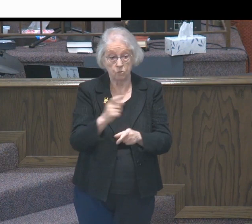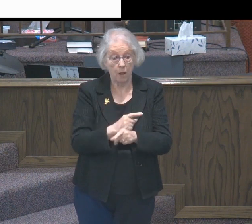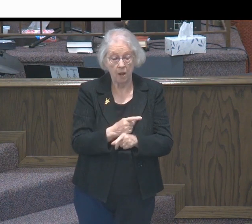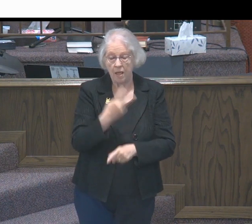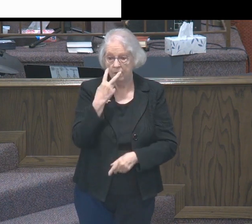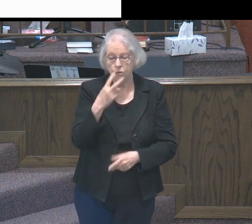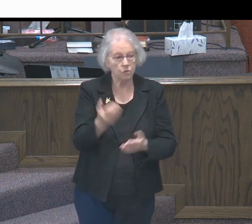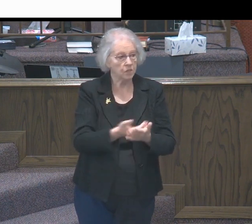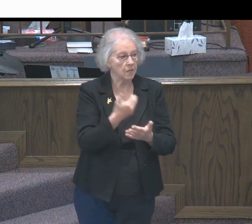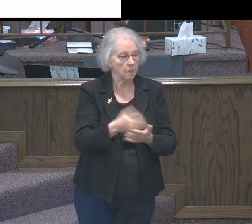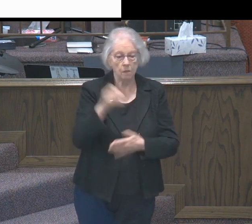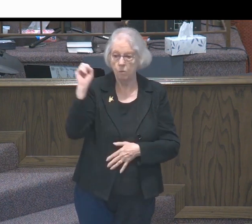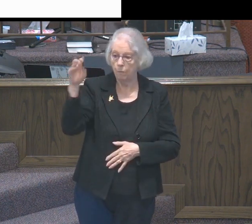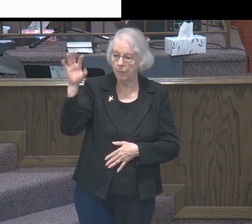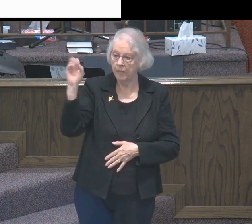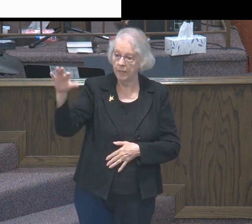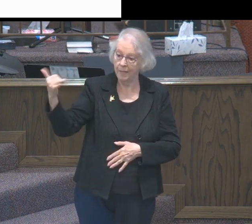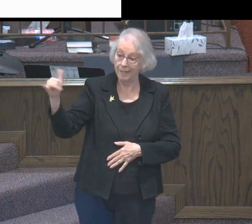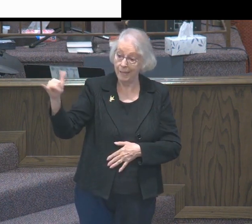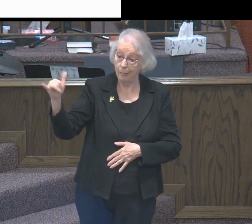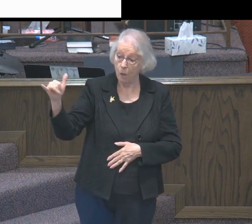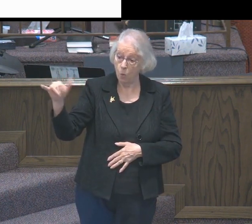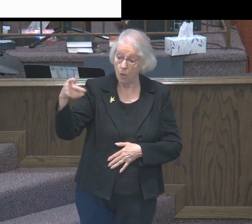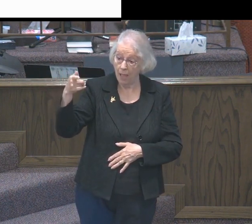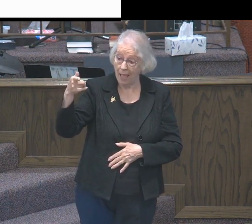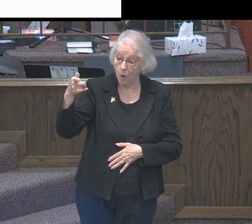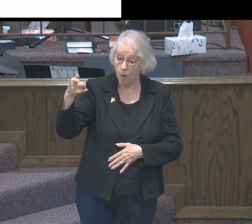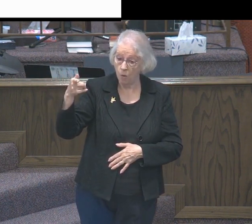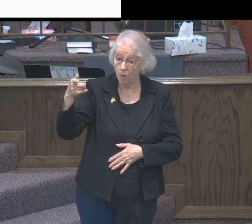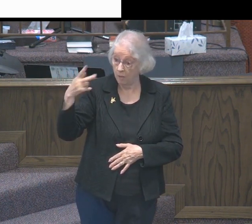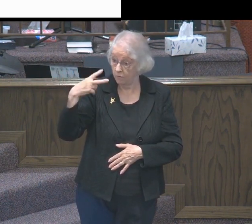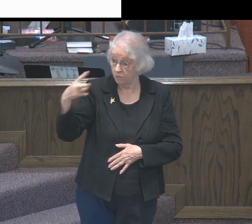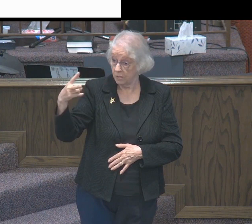Because from the very beginning, what has man attempted to do?